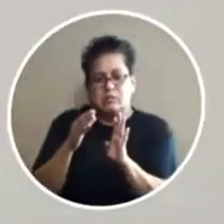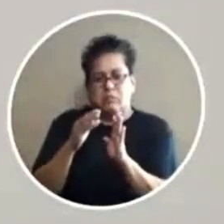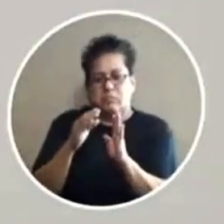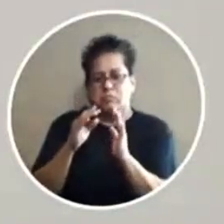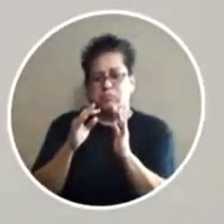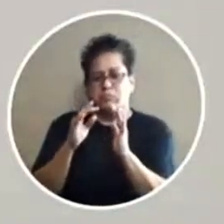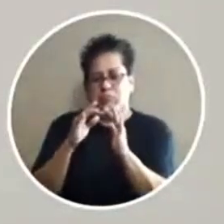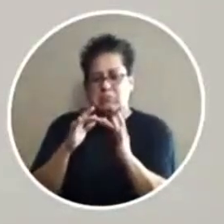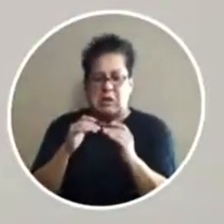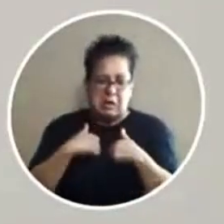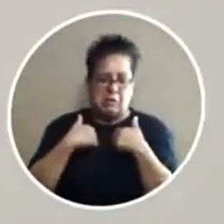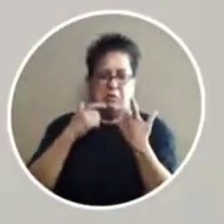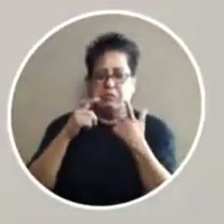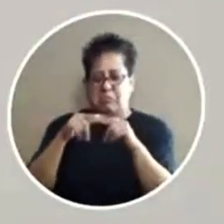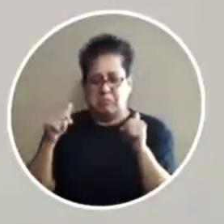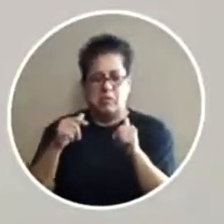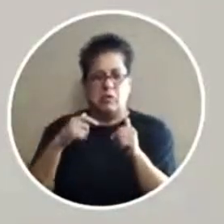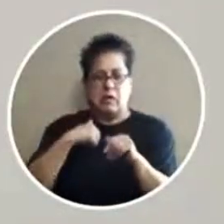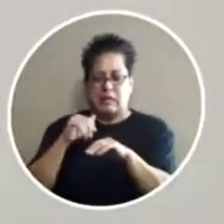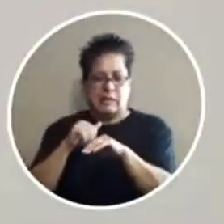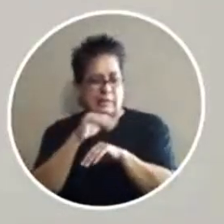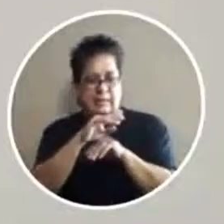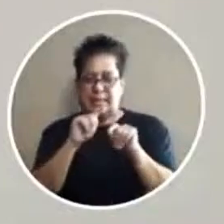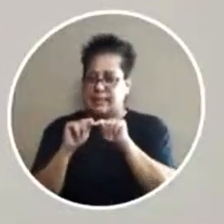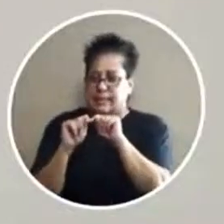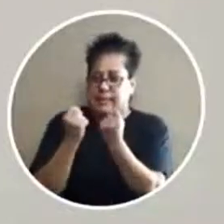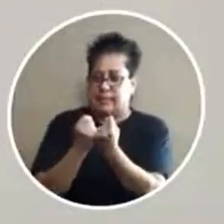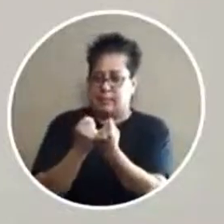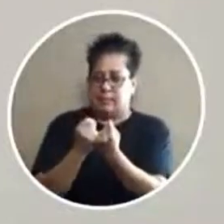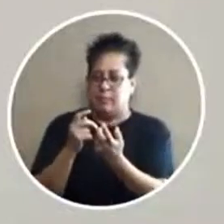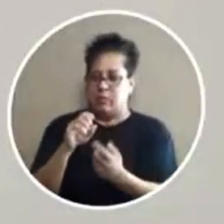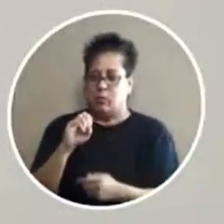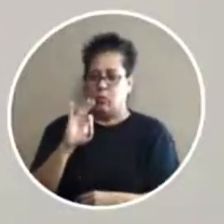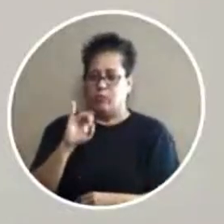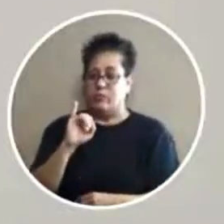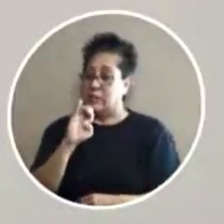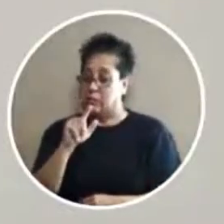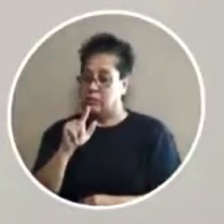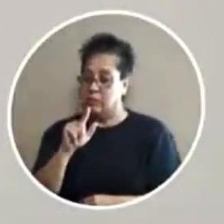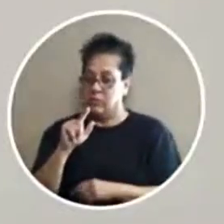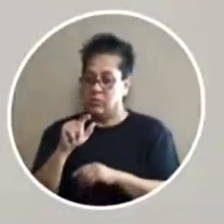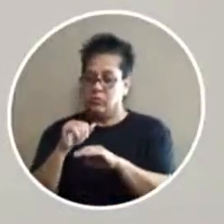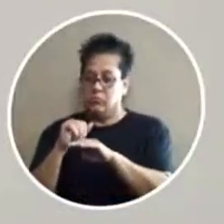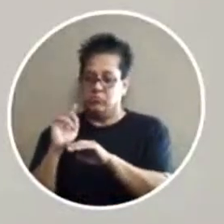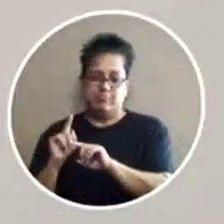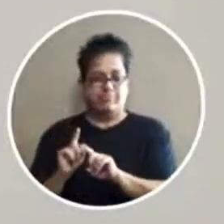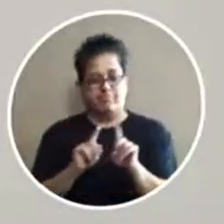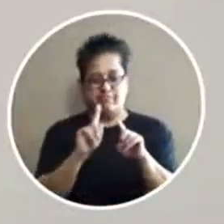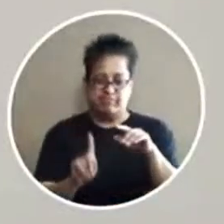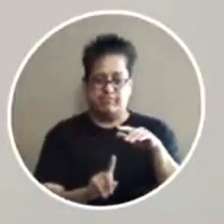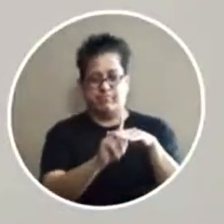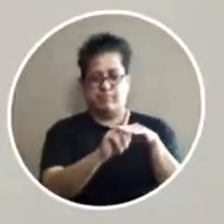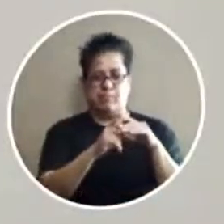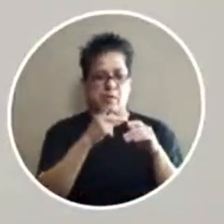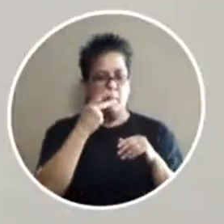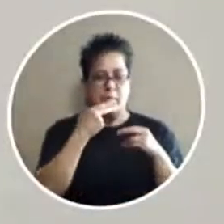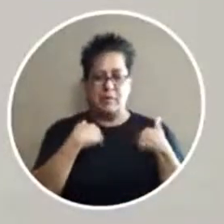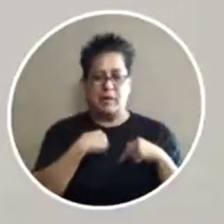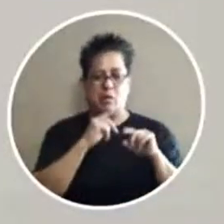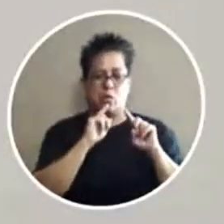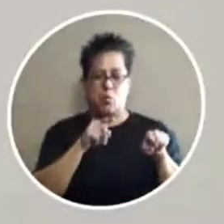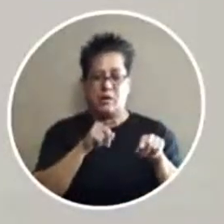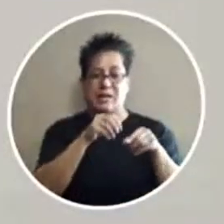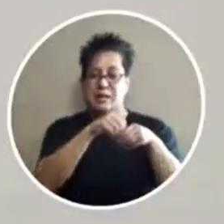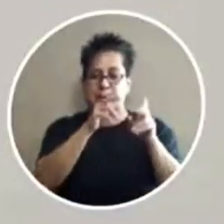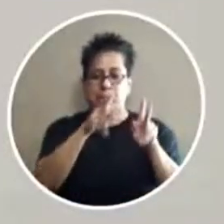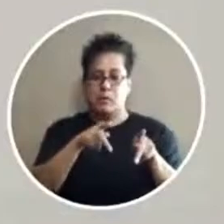we are sending a team of officials to deliver a public health order in person to